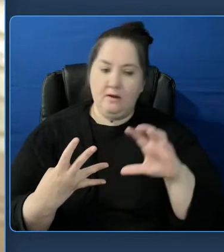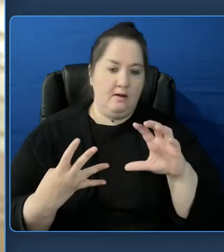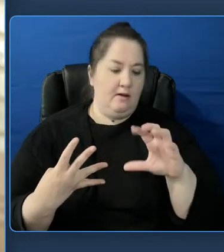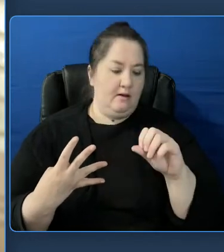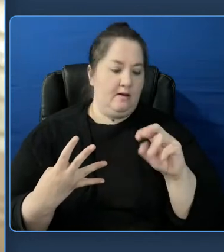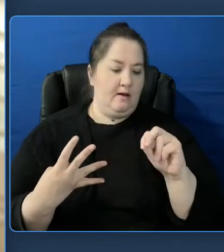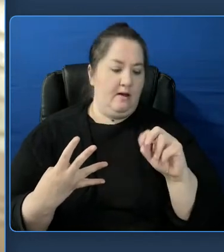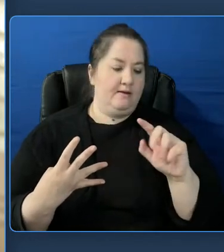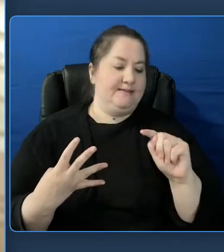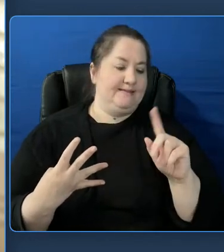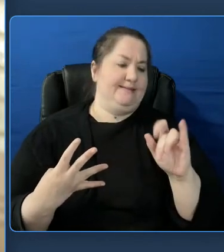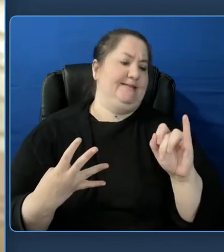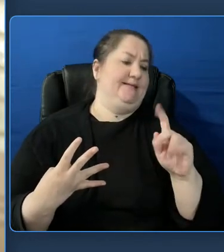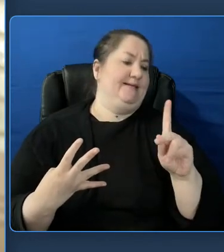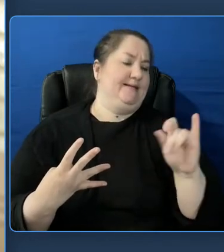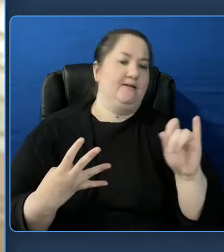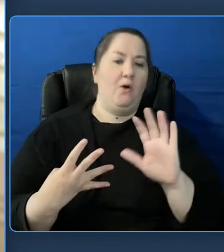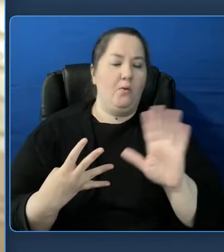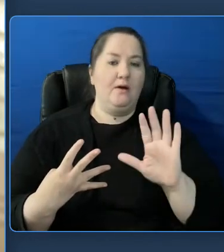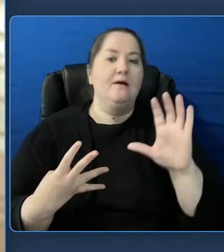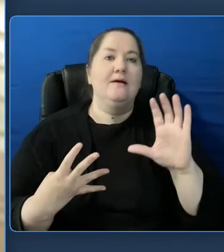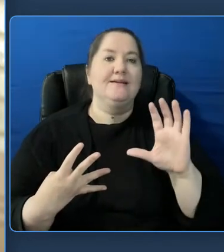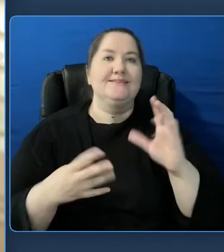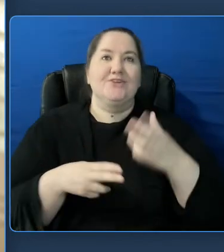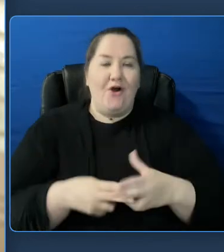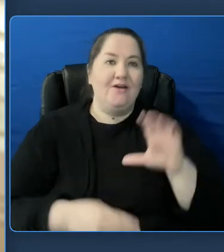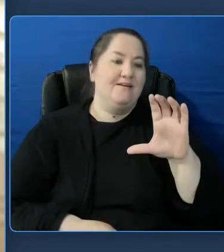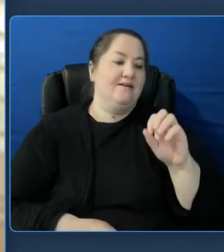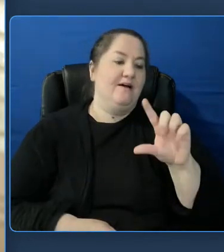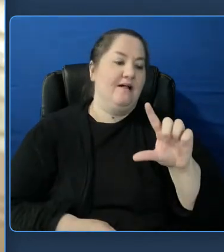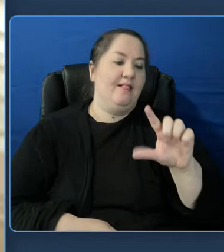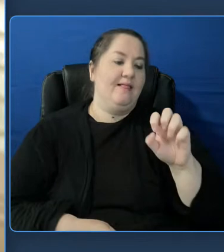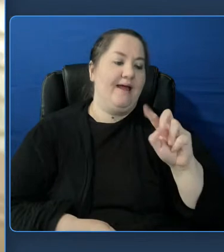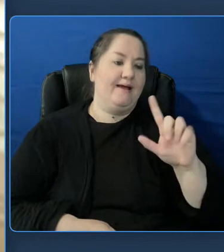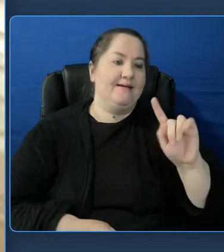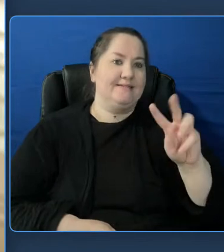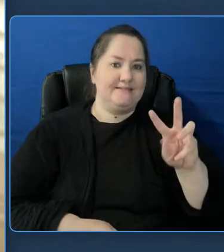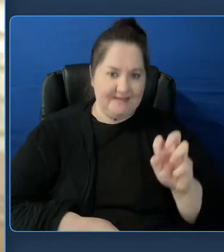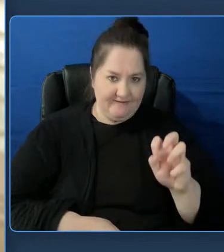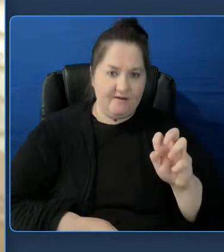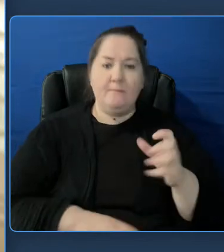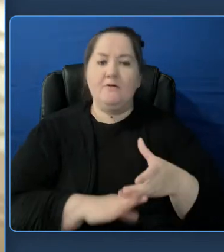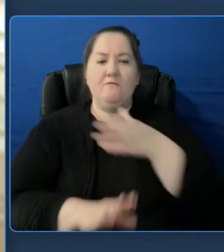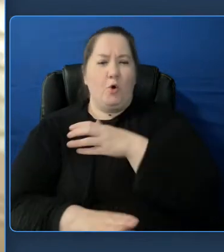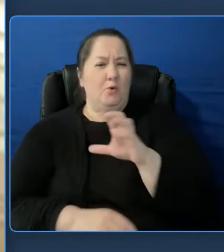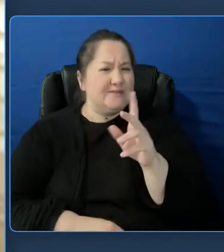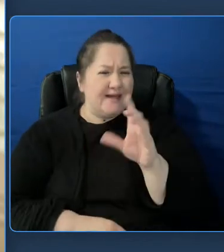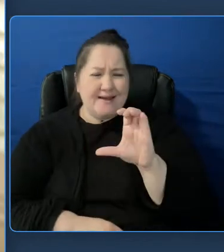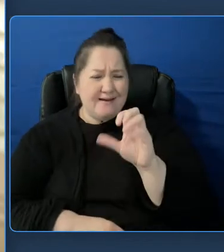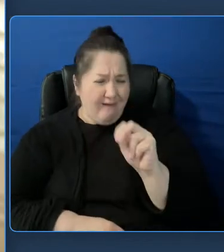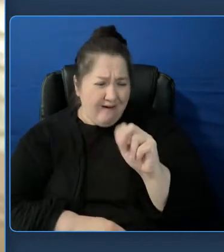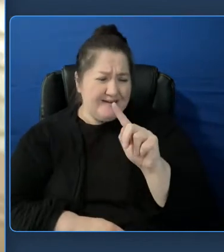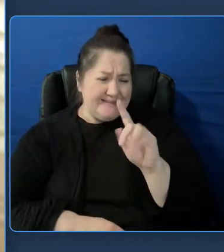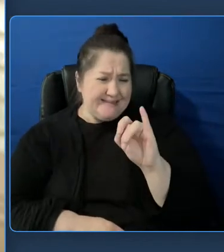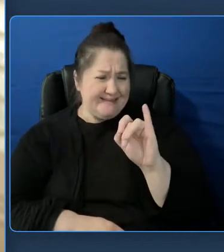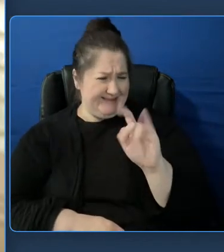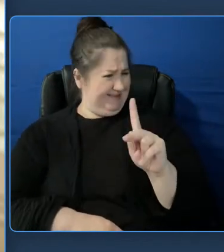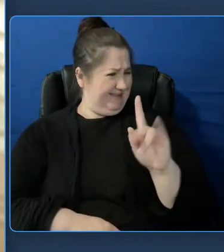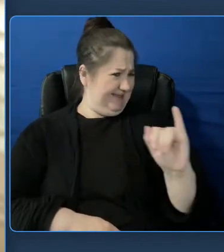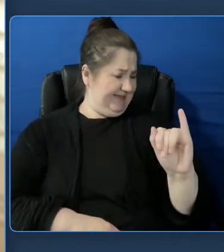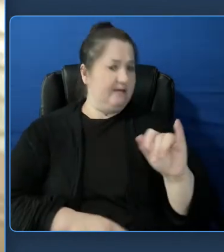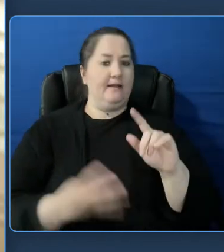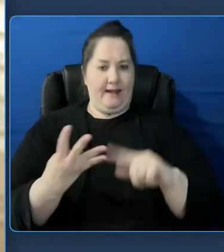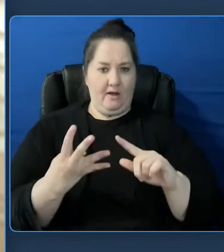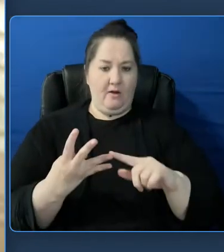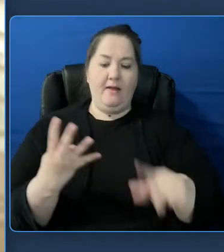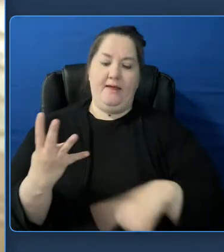Contiki. So Contiki, Collective. Collective is the new name for Contiki. It used to be called Contiki, but now it's Collective. And then finally,